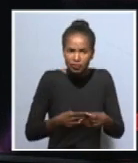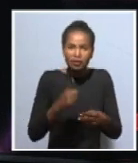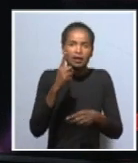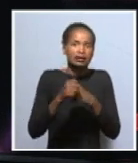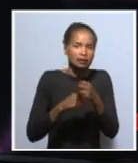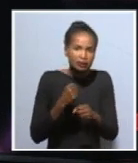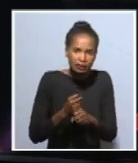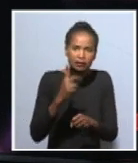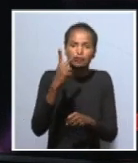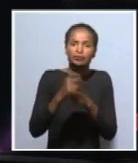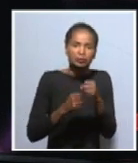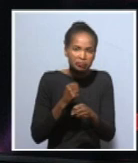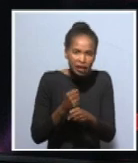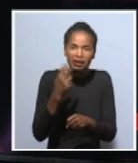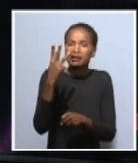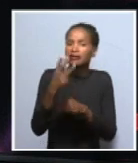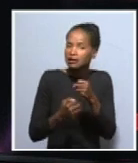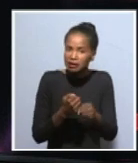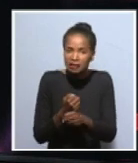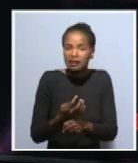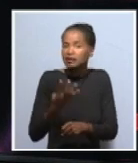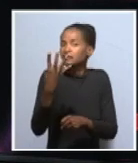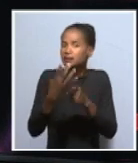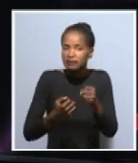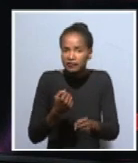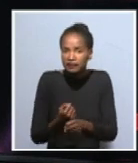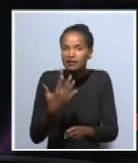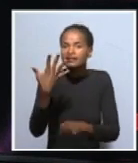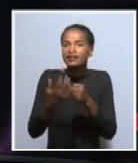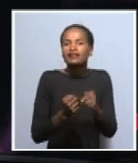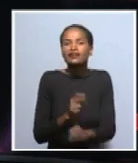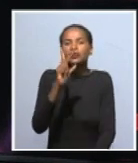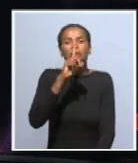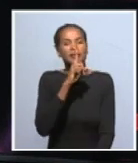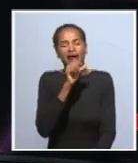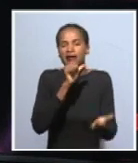out, you do not actually get the client to honor their obligations.